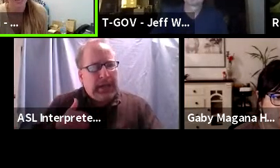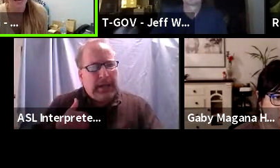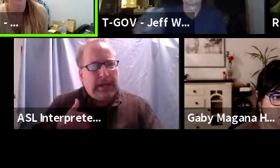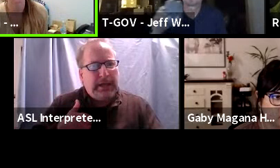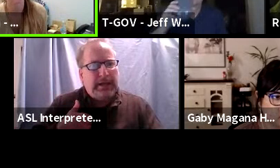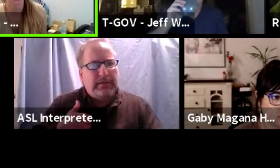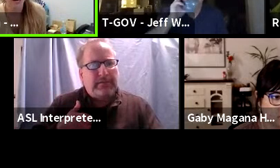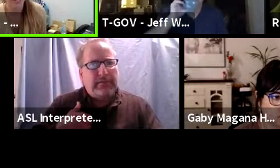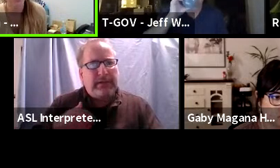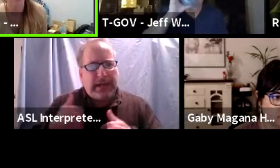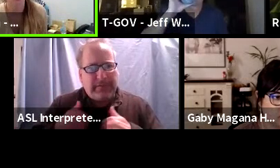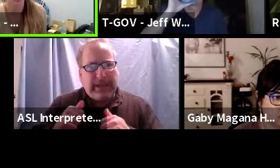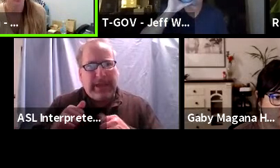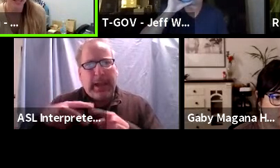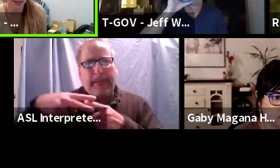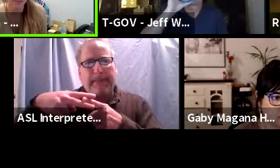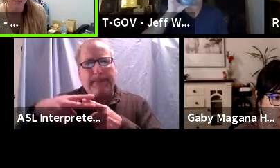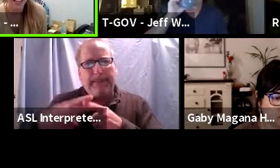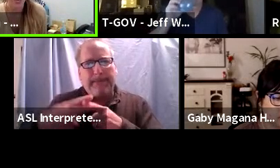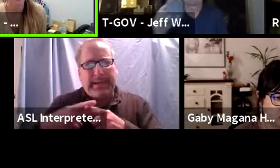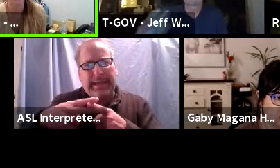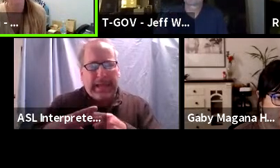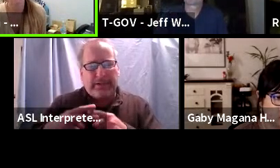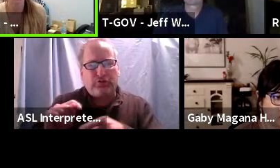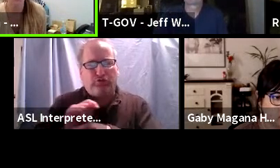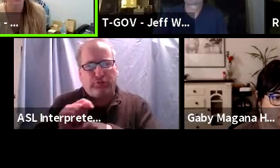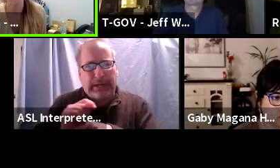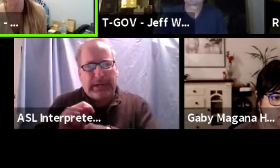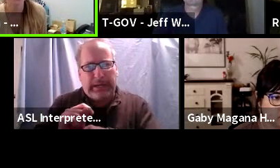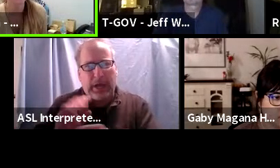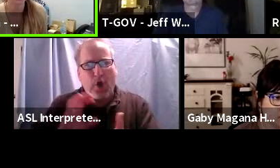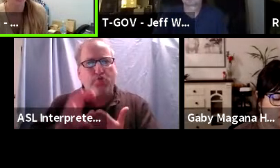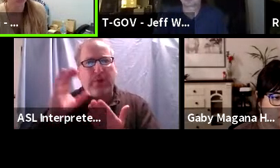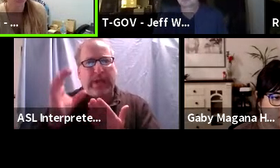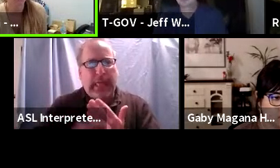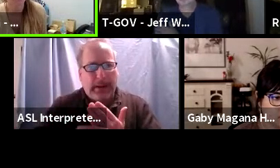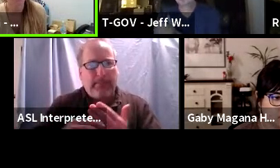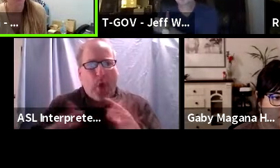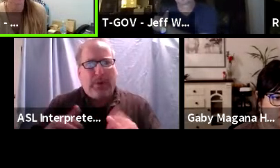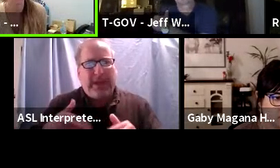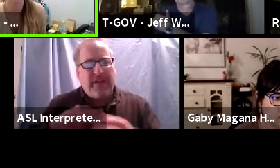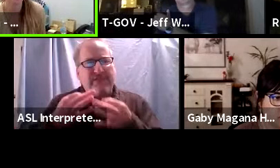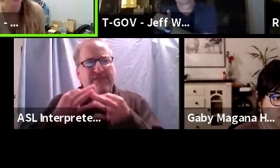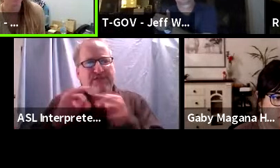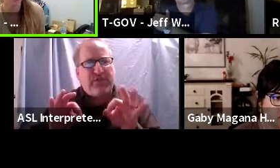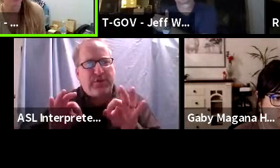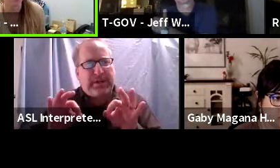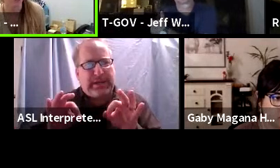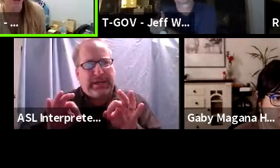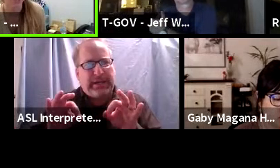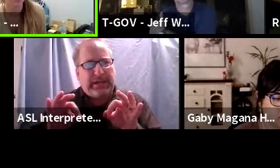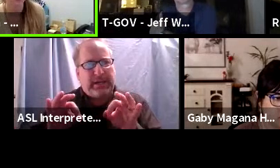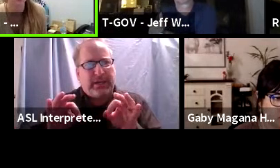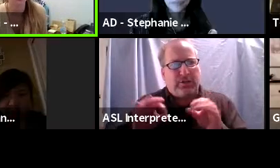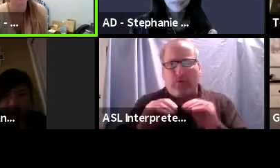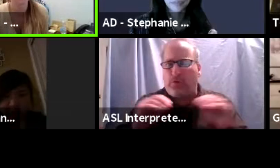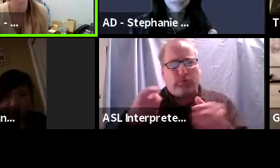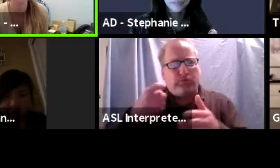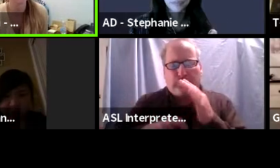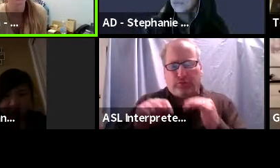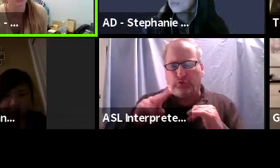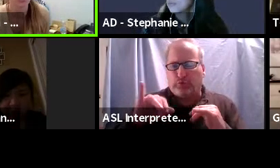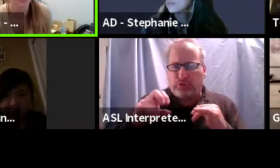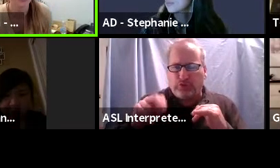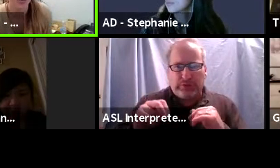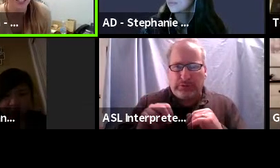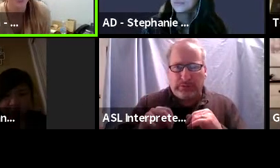EV mechanics training curriculum. And there is already free tuition for folks to be a part of that. And so since that